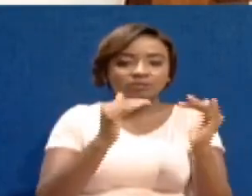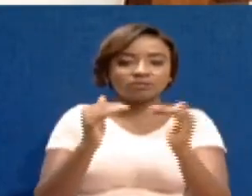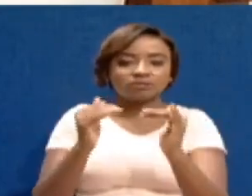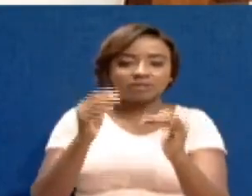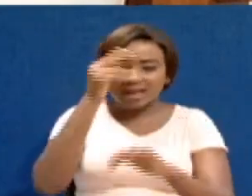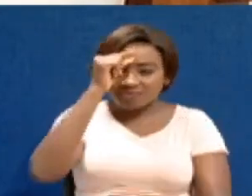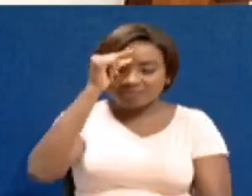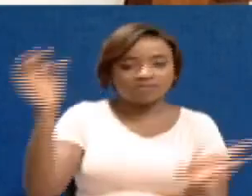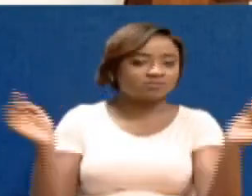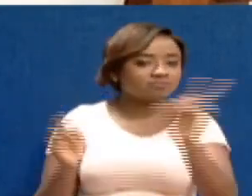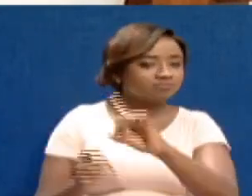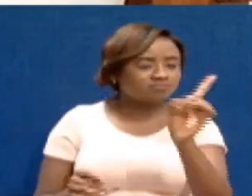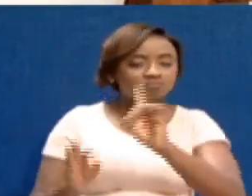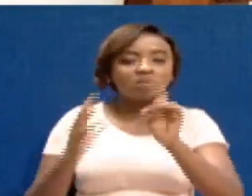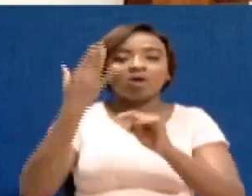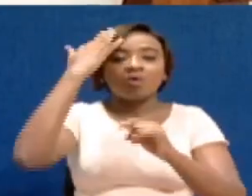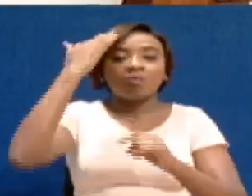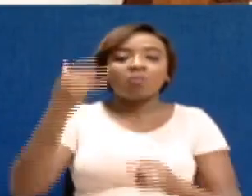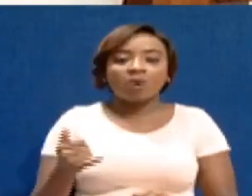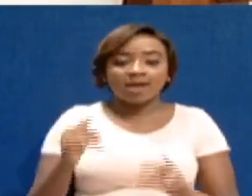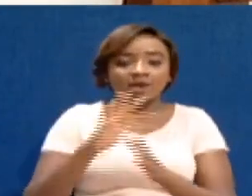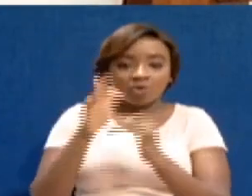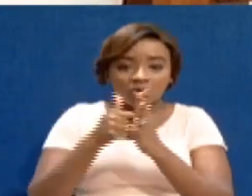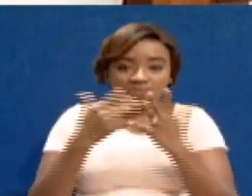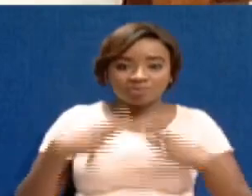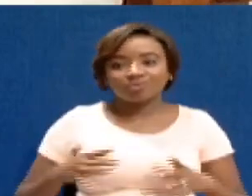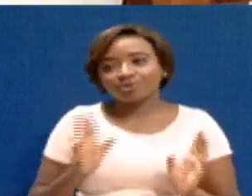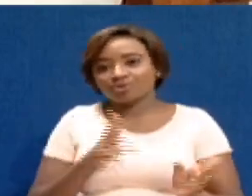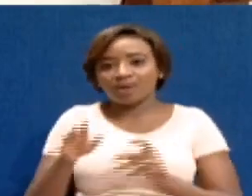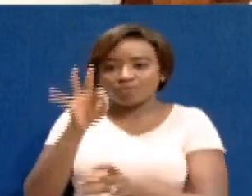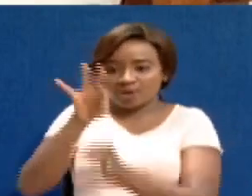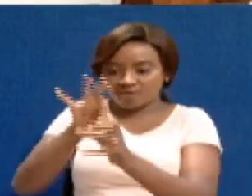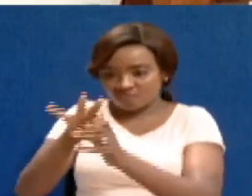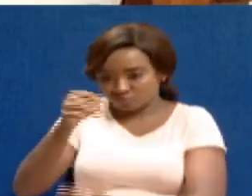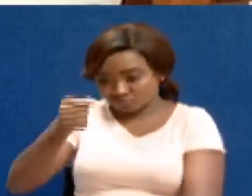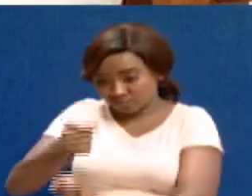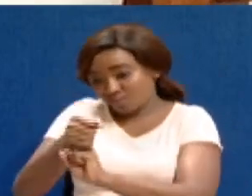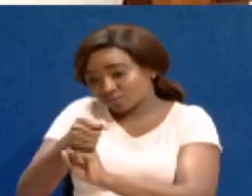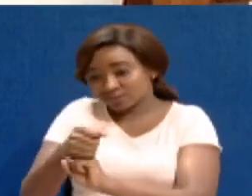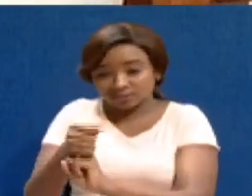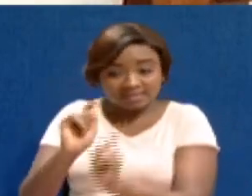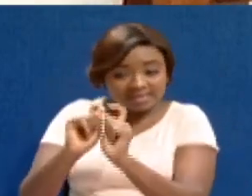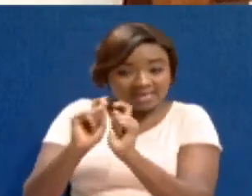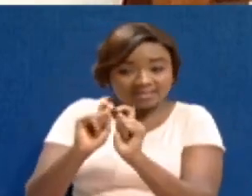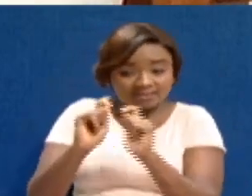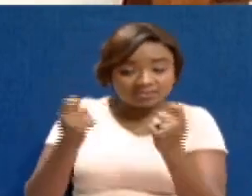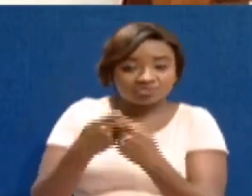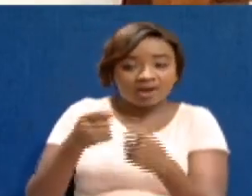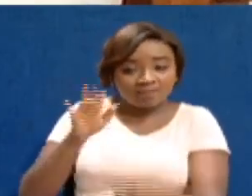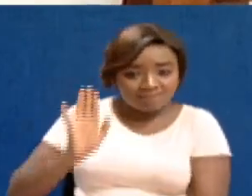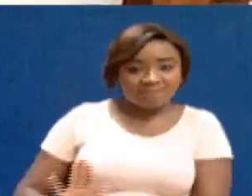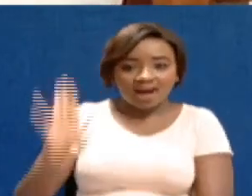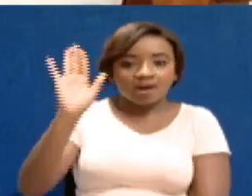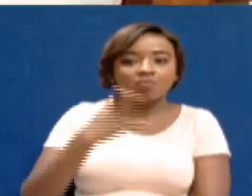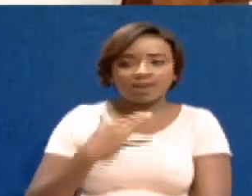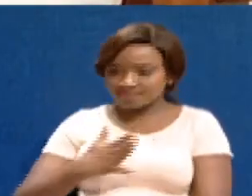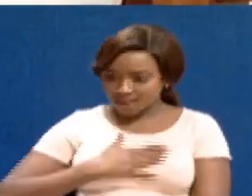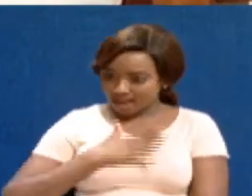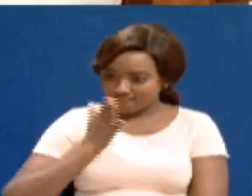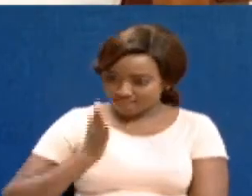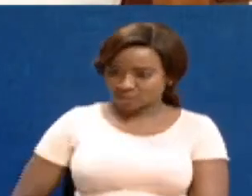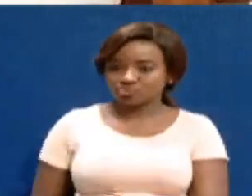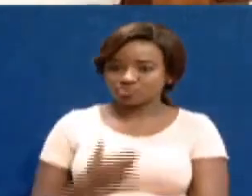of inclusivity was resolved by devolution. So all we need to do is strengthen devolution, because today resources goes to